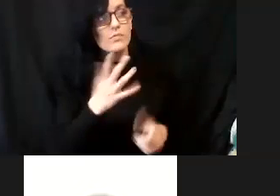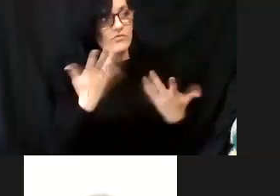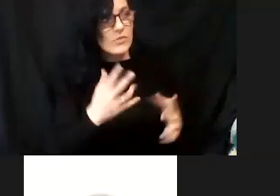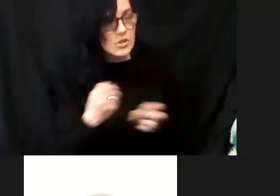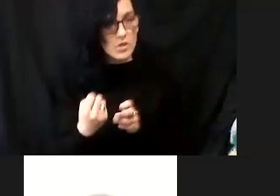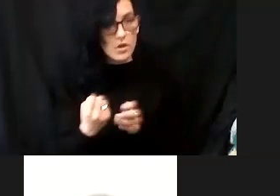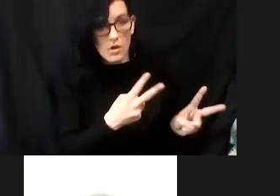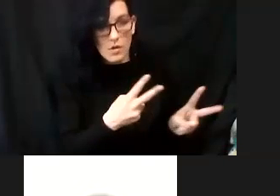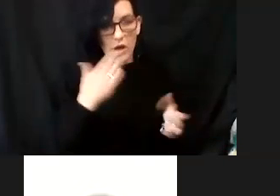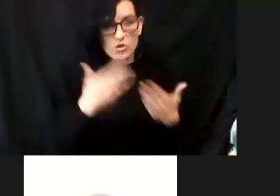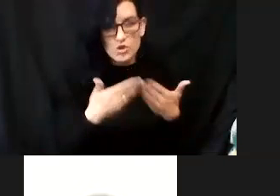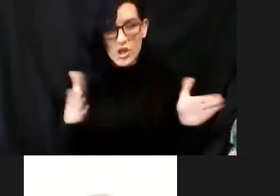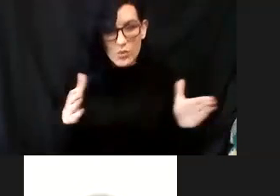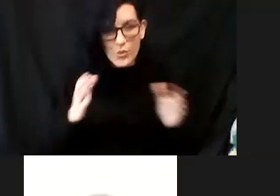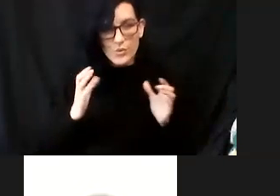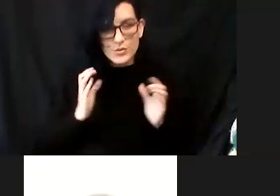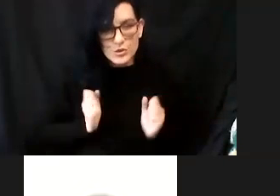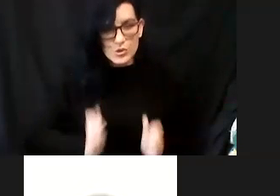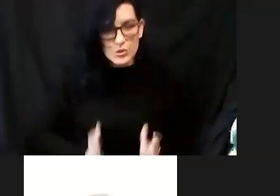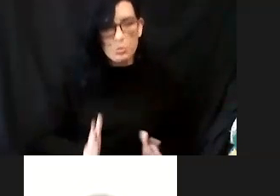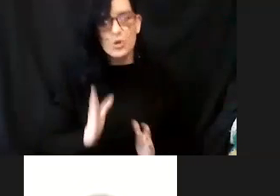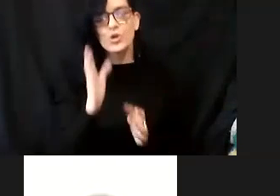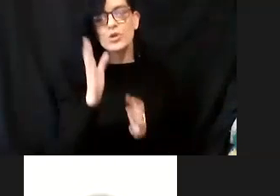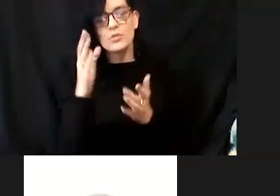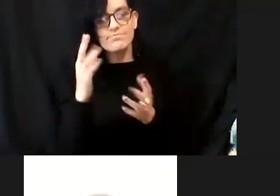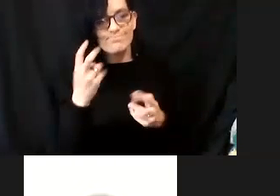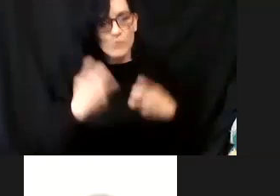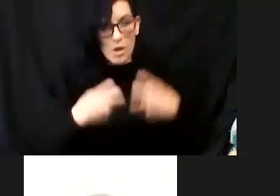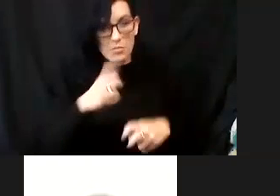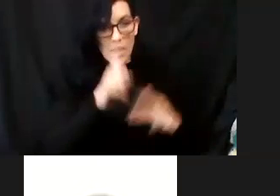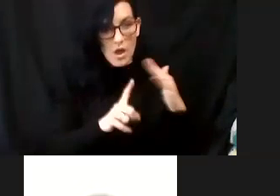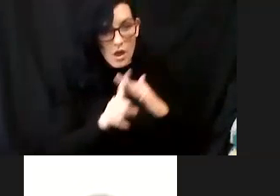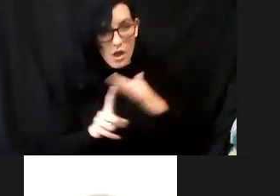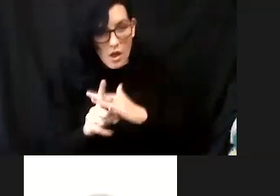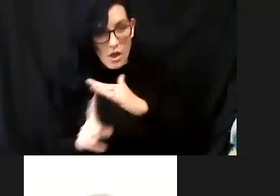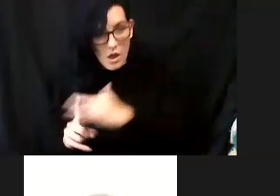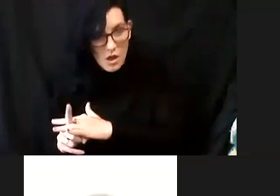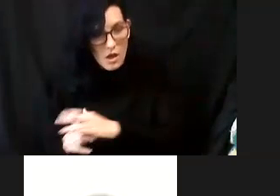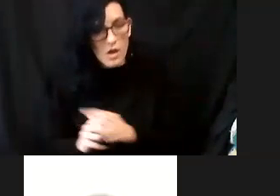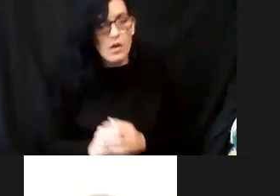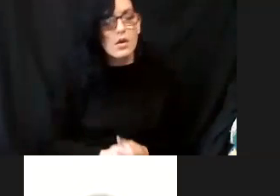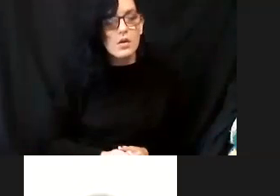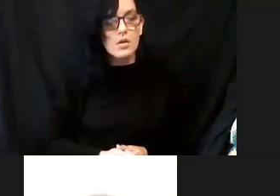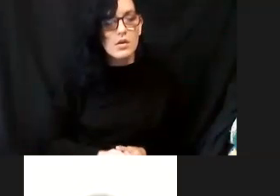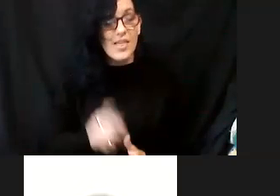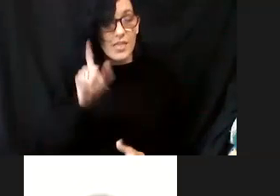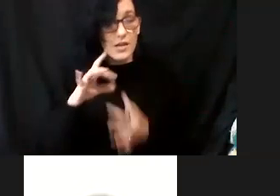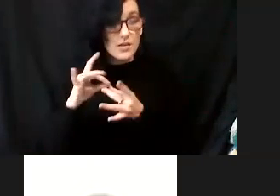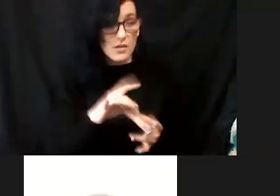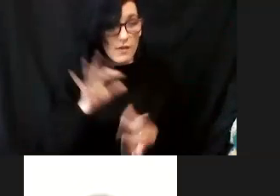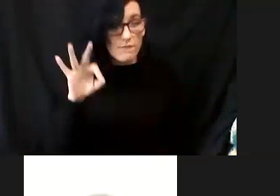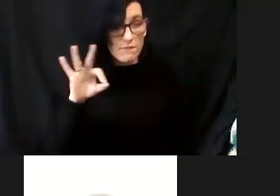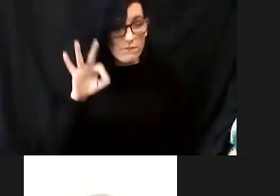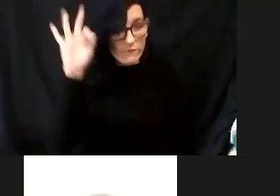issues, that includes a link to the Federal Trade Commission's website. They